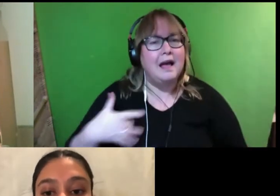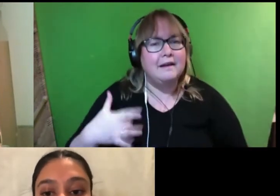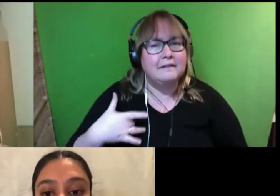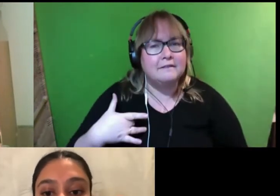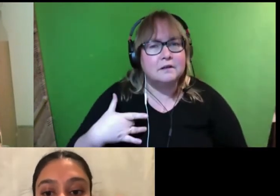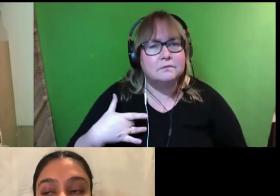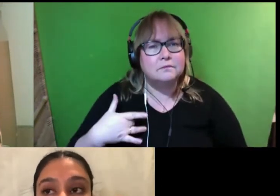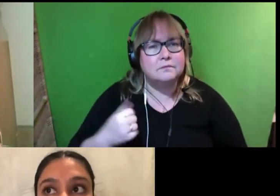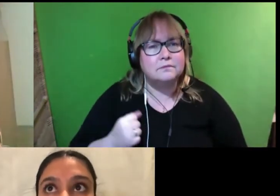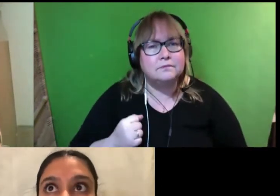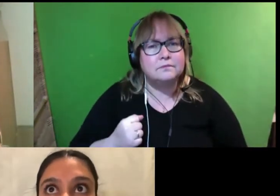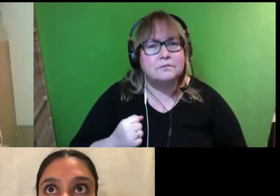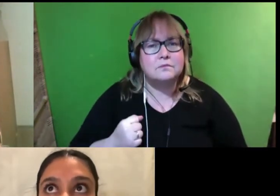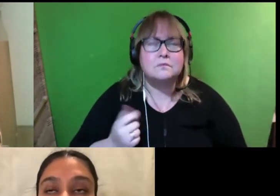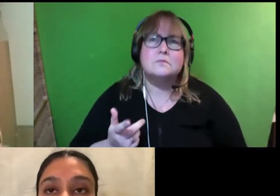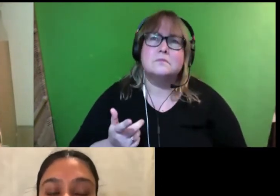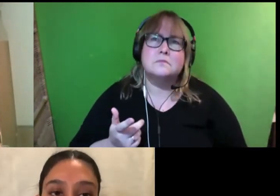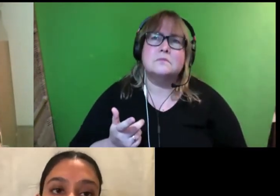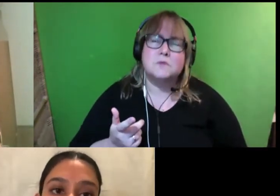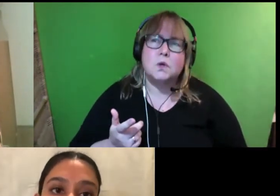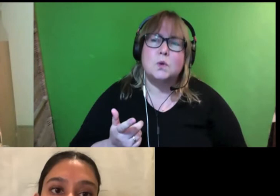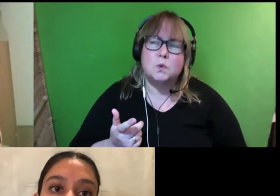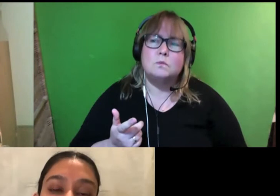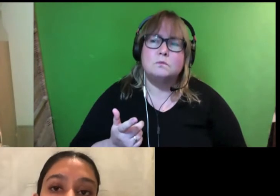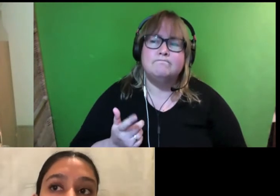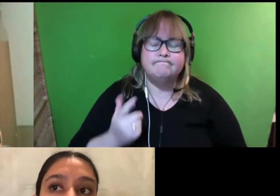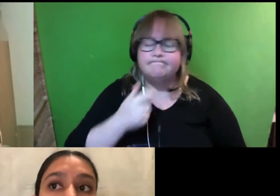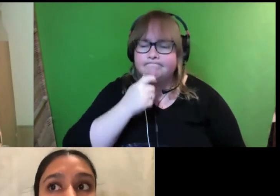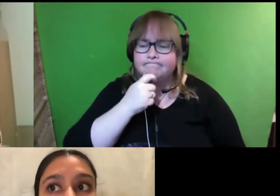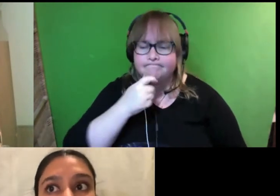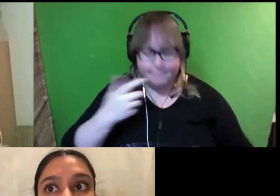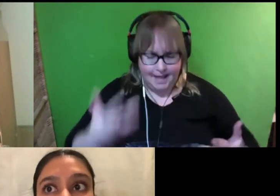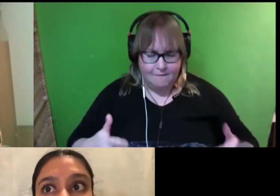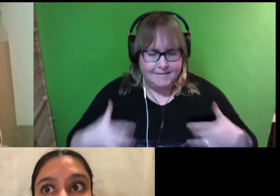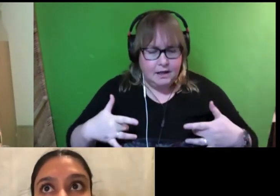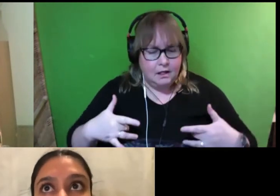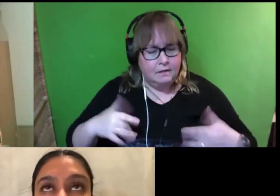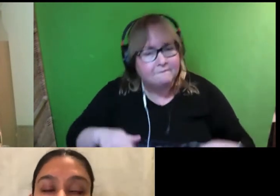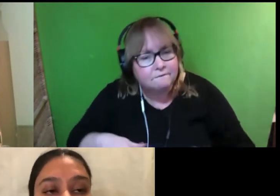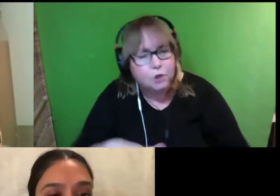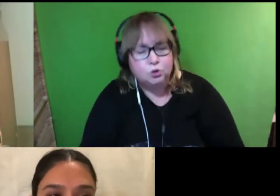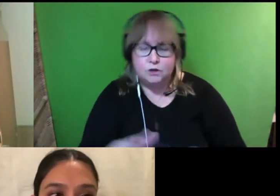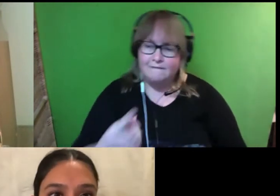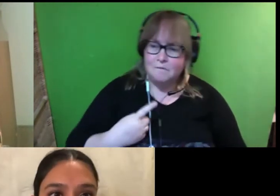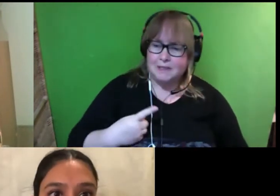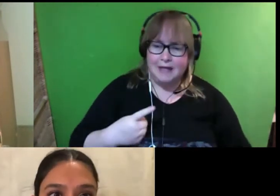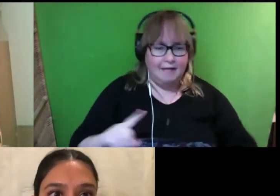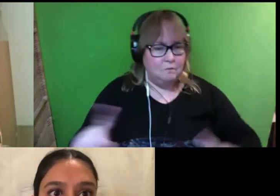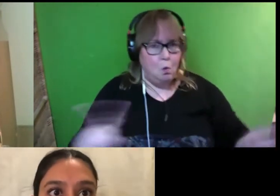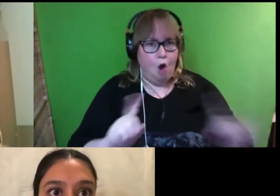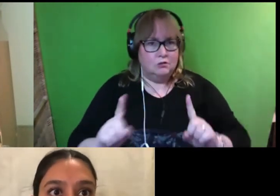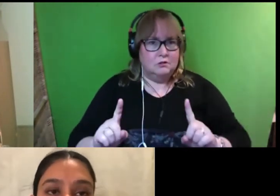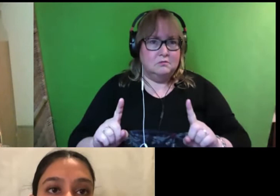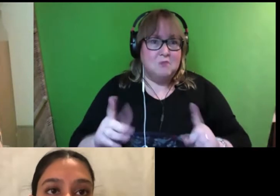useful for me to think about what direction to move my life into. And I don't know if career is the right